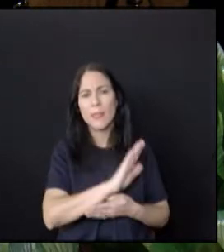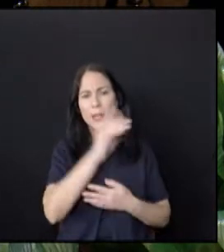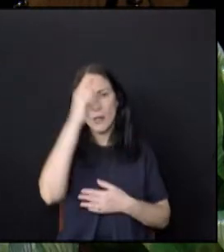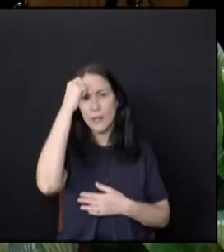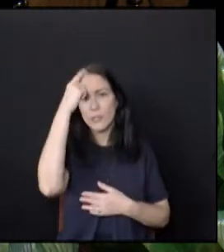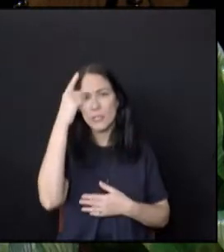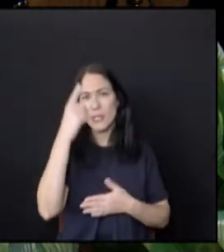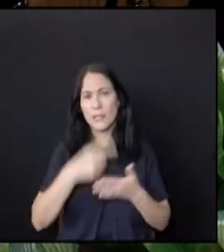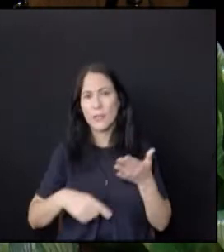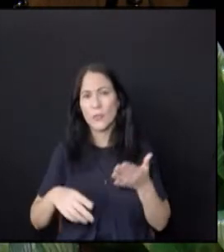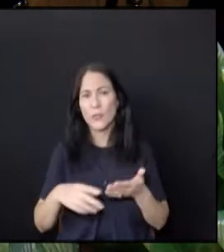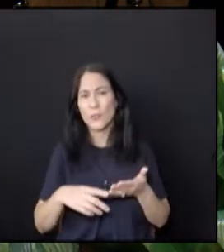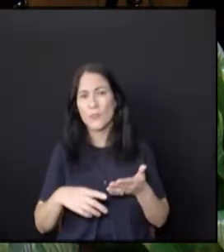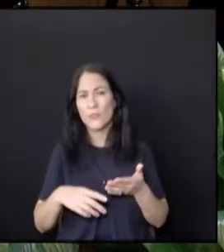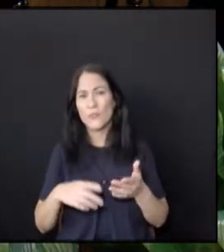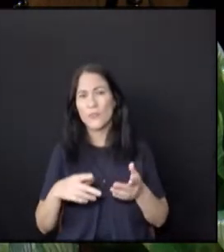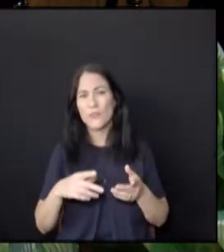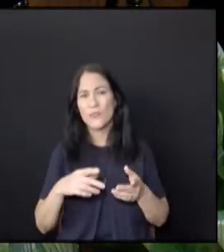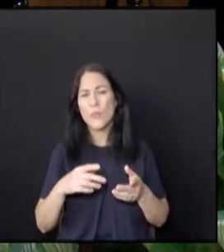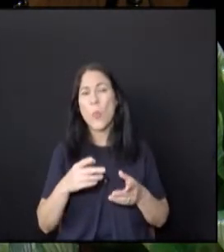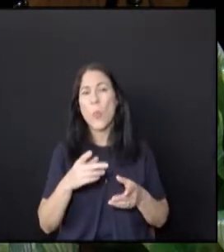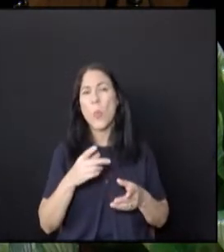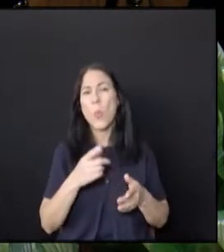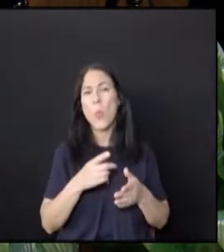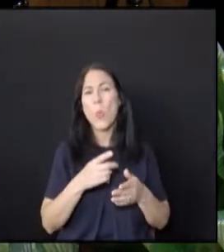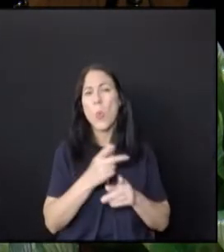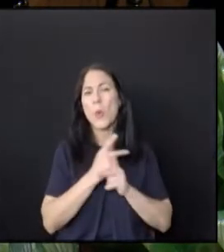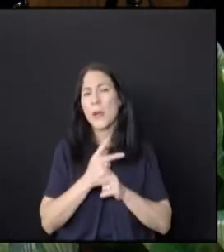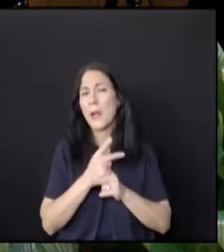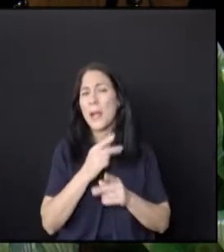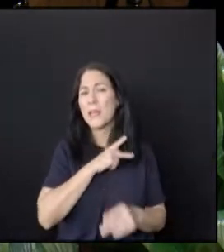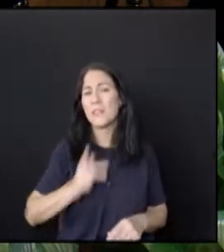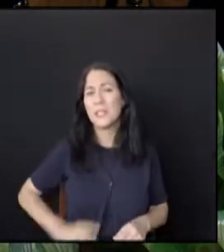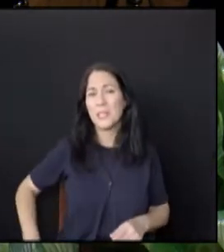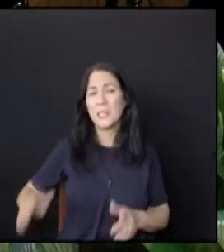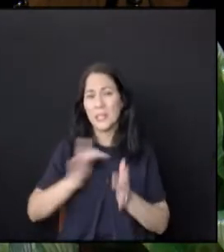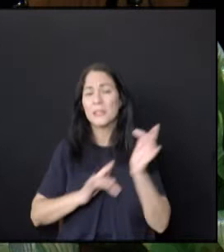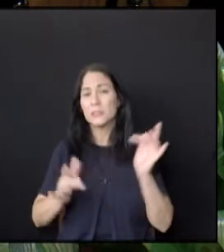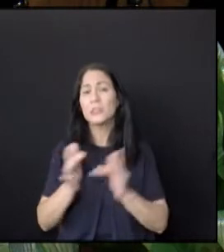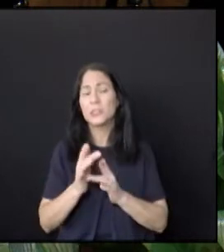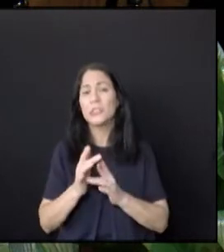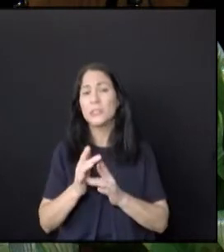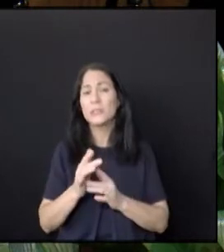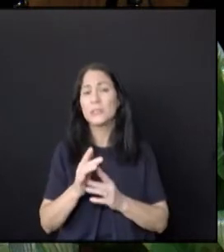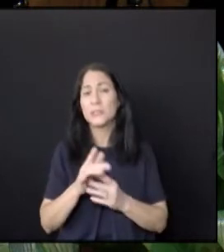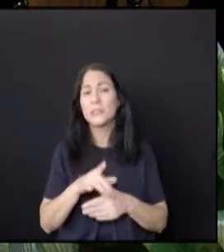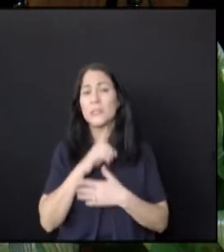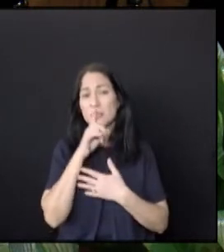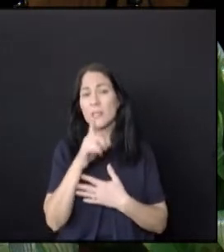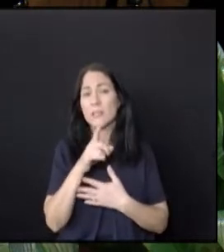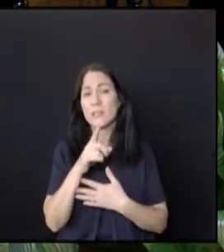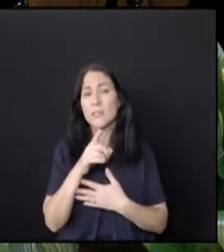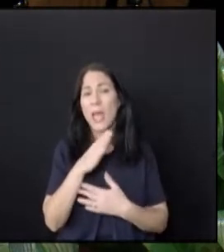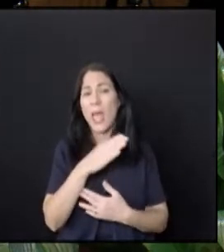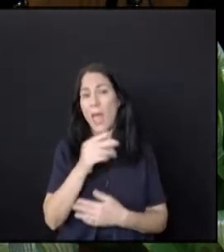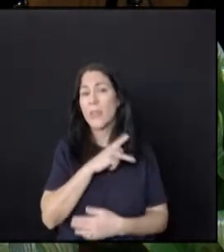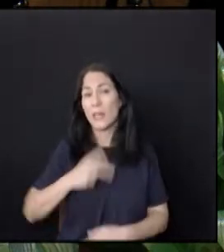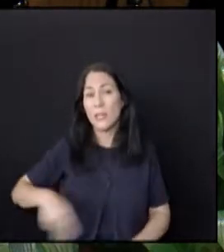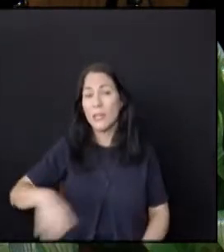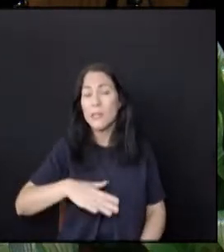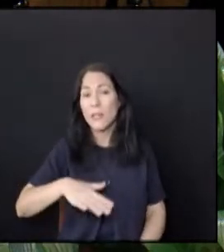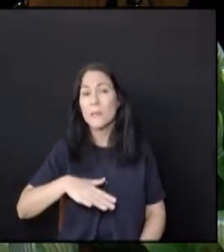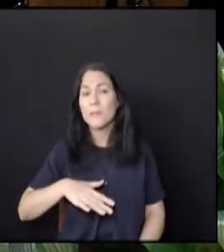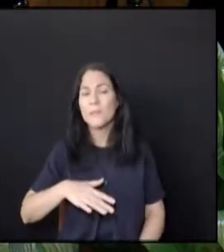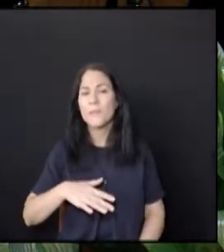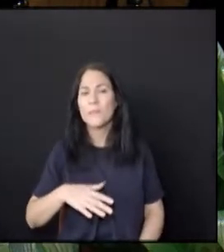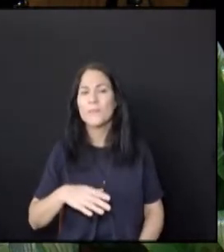what kind of king Jesus is exactly and what kind of kingdom he brings. And so Jesus goes on, verse 25